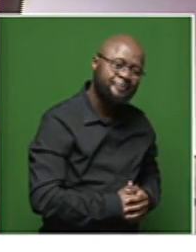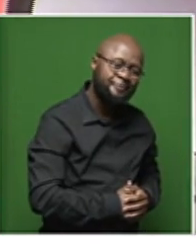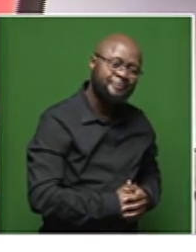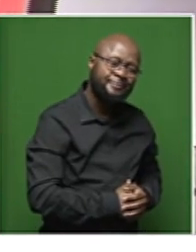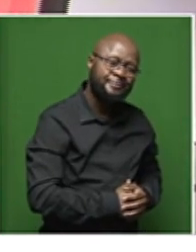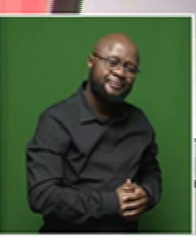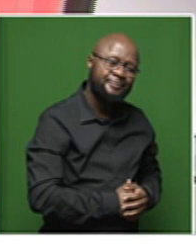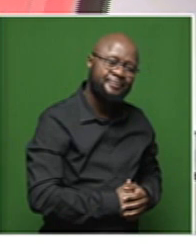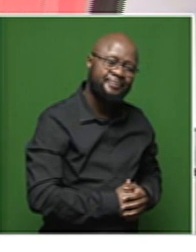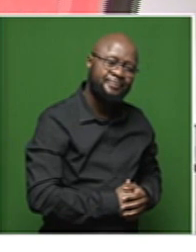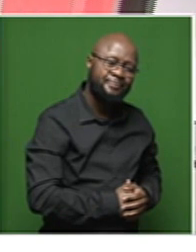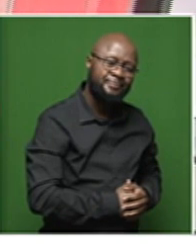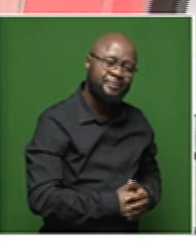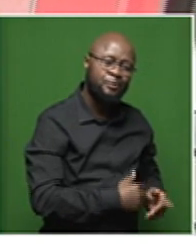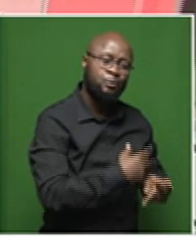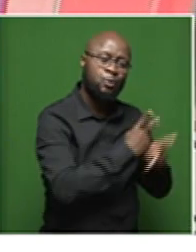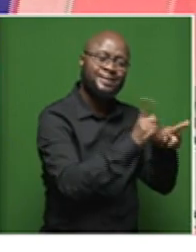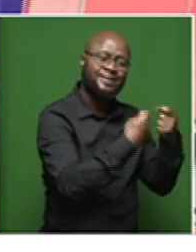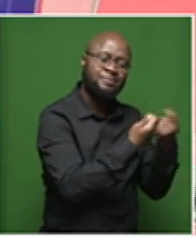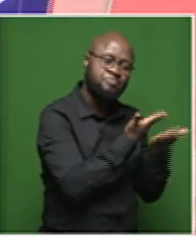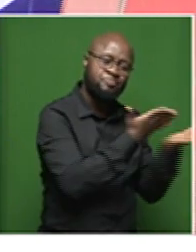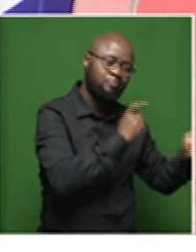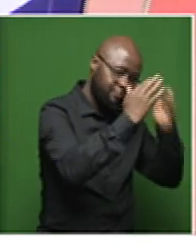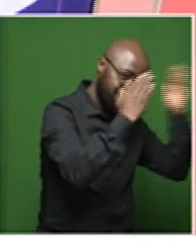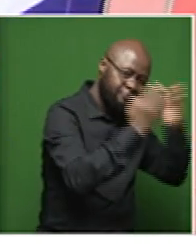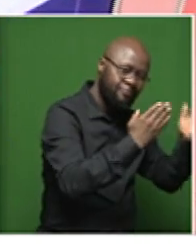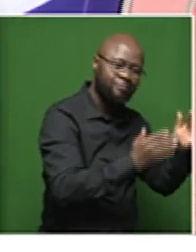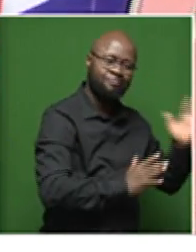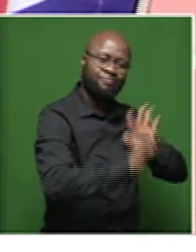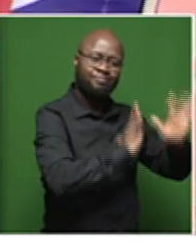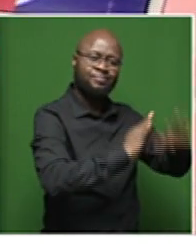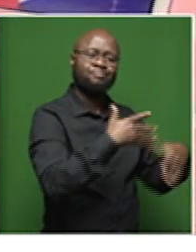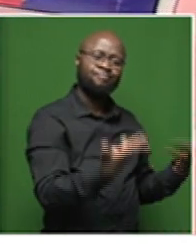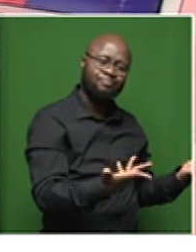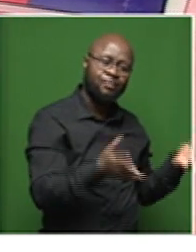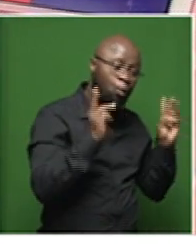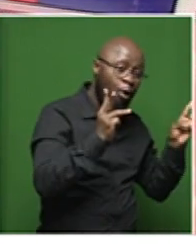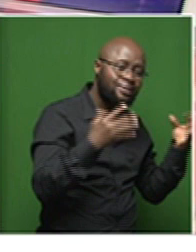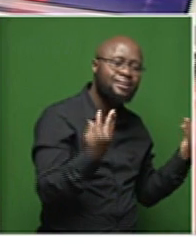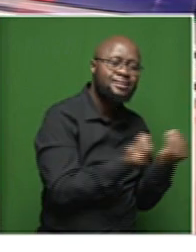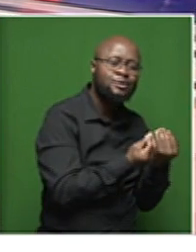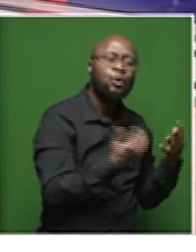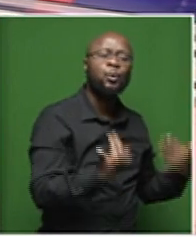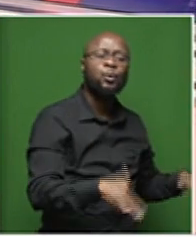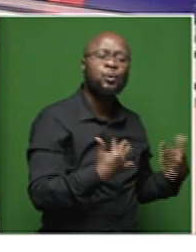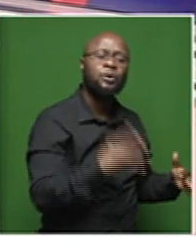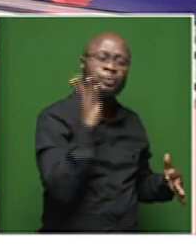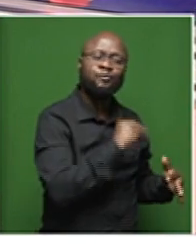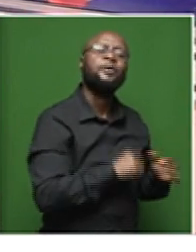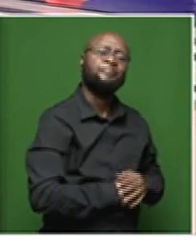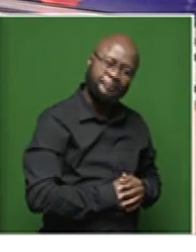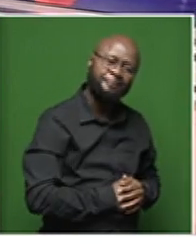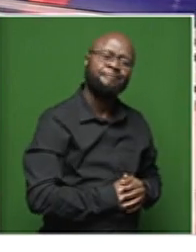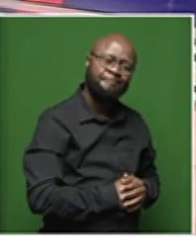award-winning production team. You know, given the insights that they've been putting there, I think I know why. You're very, very right, Dr. Musa. Dr. Musa, you're very right. We